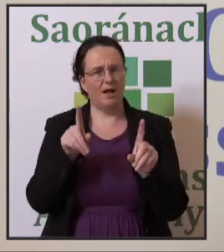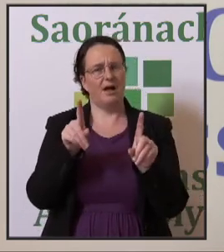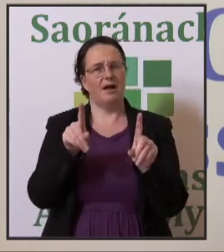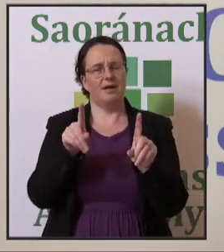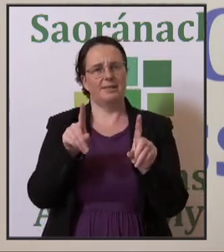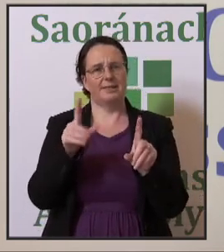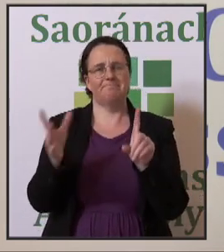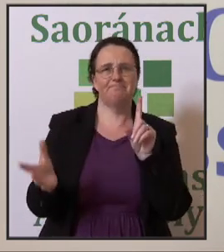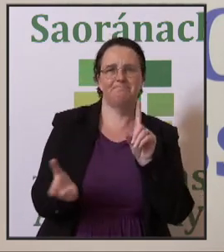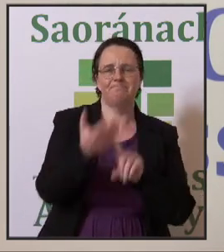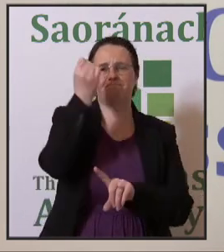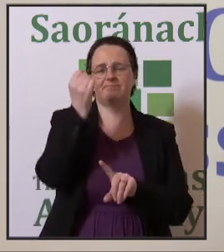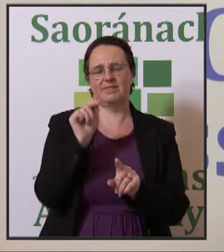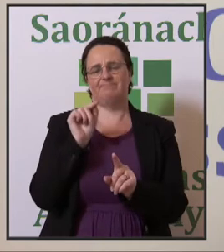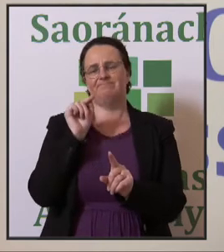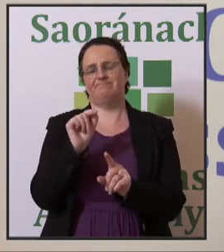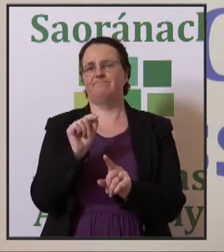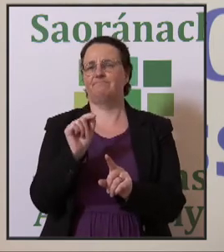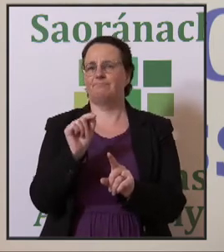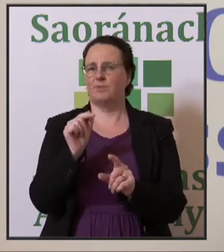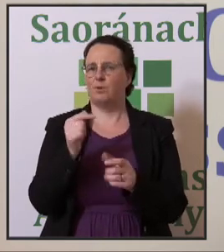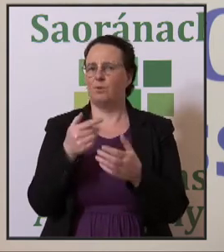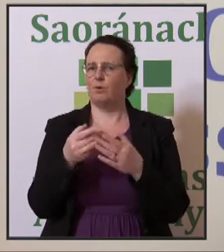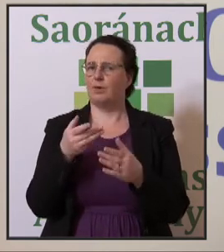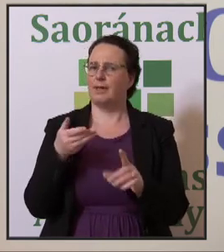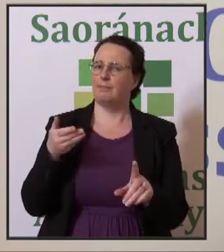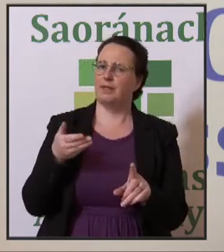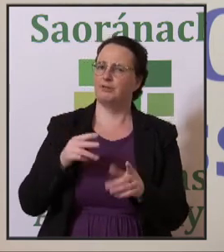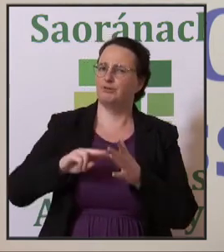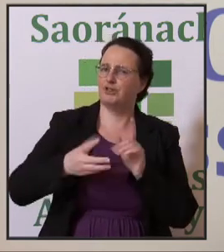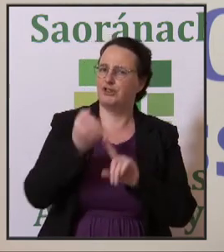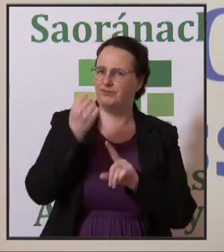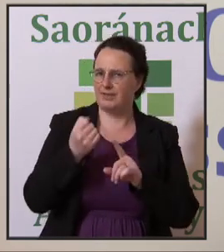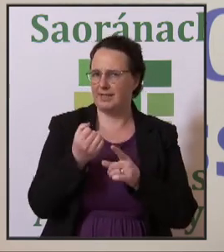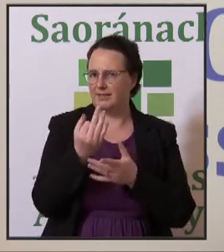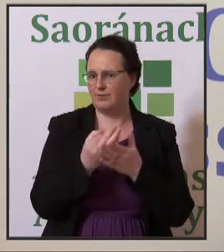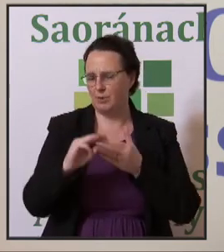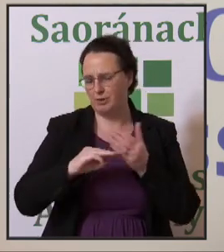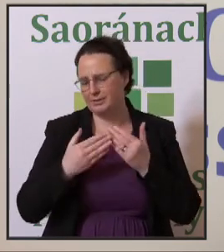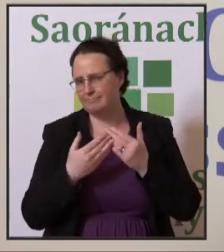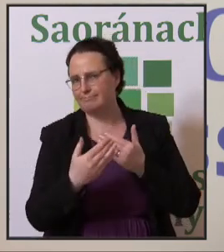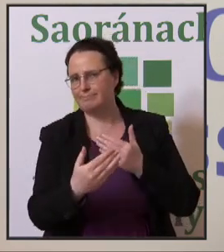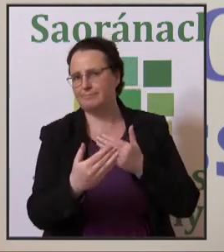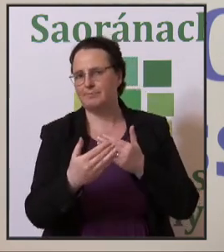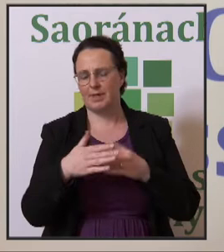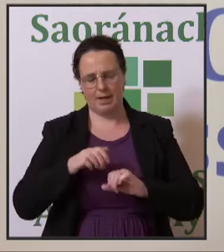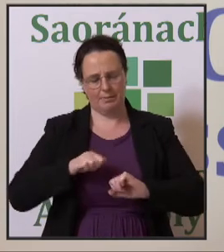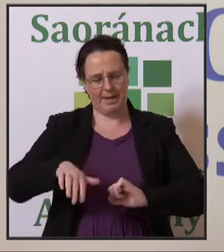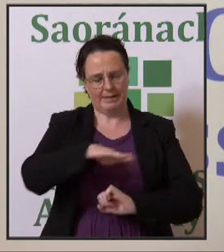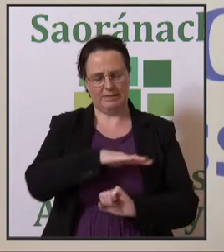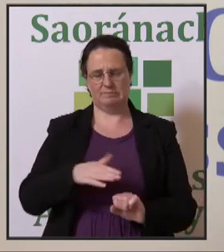encapsulates and captures the essence of what we set out to achieve in the months ahead. A place is nothing without its